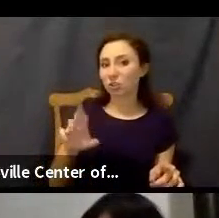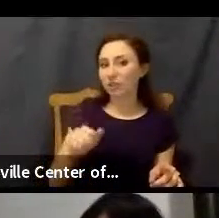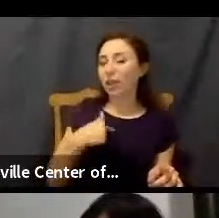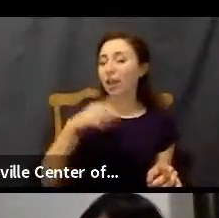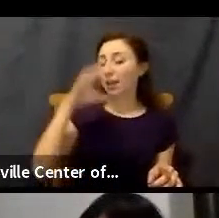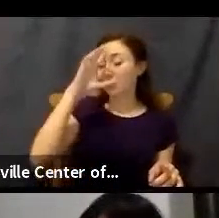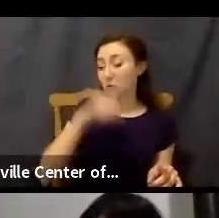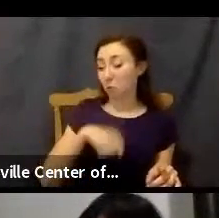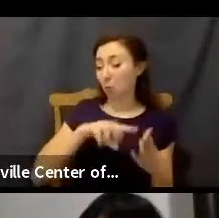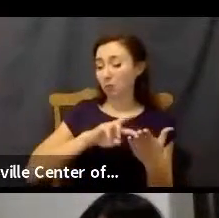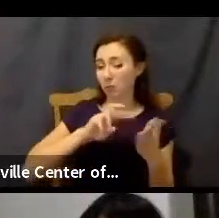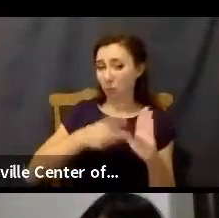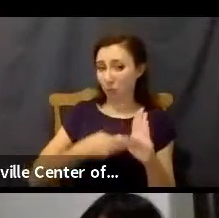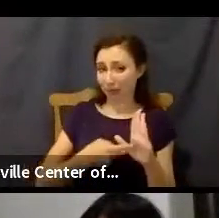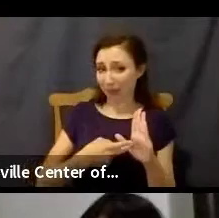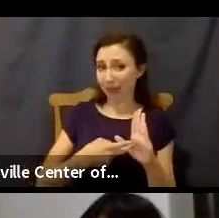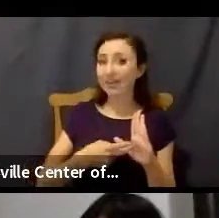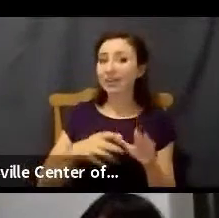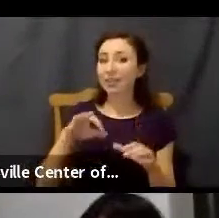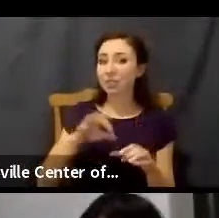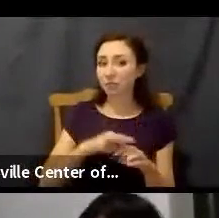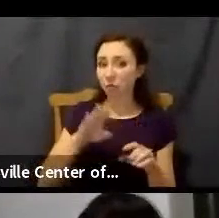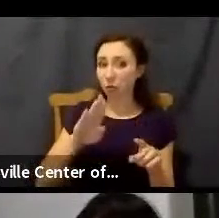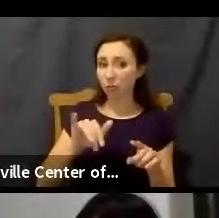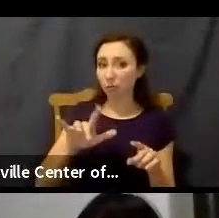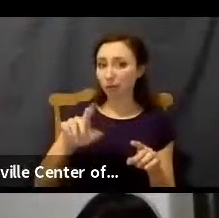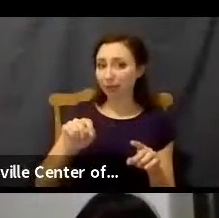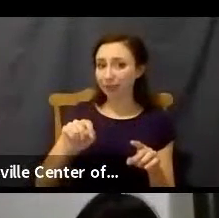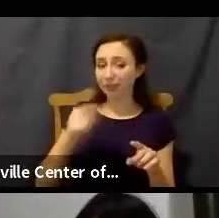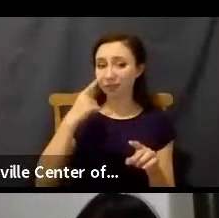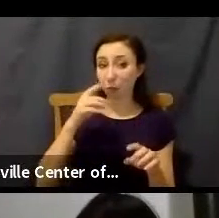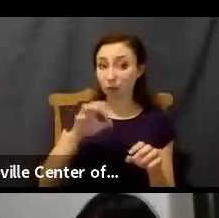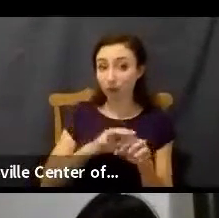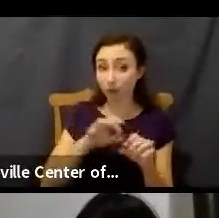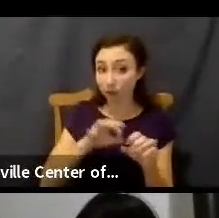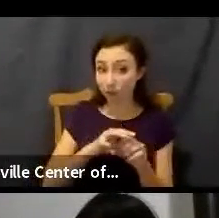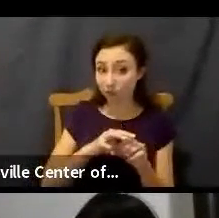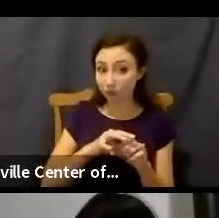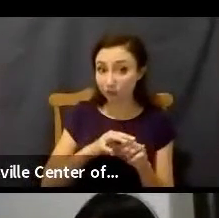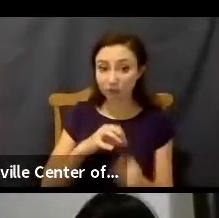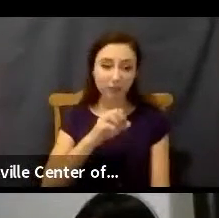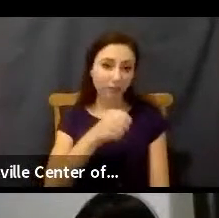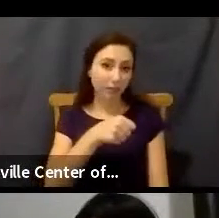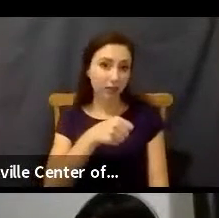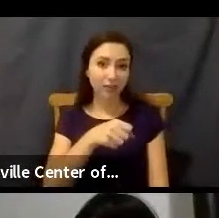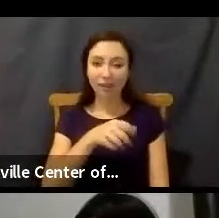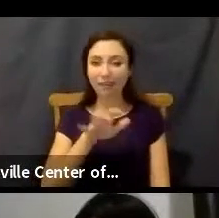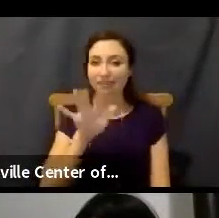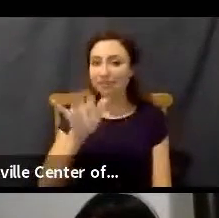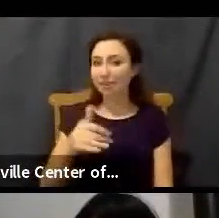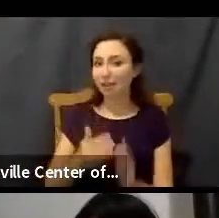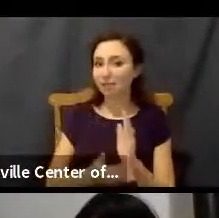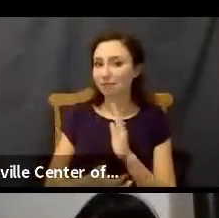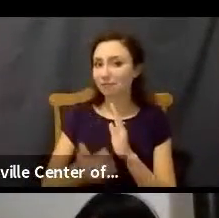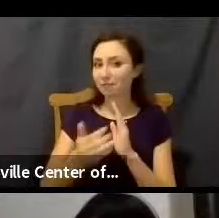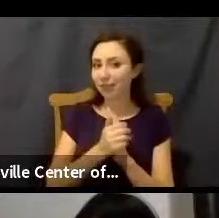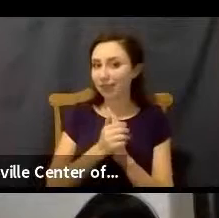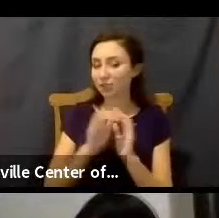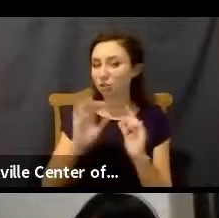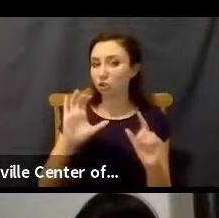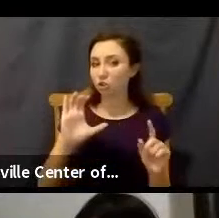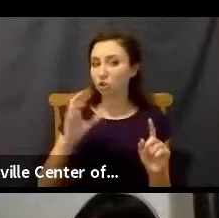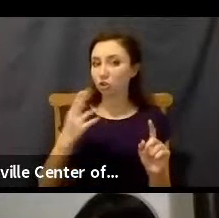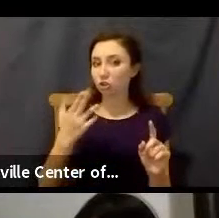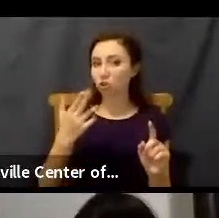about on the ballot, you mean the voter ballot that in an election? That's correct. Those are amendments to the charter, the